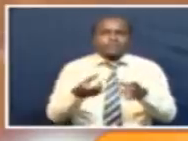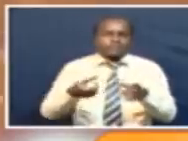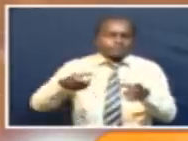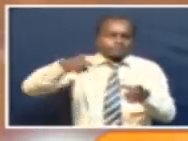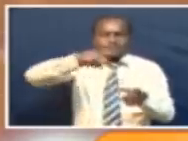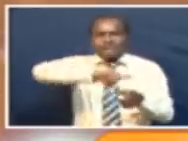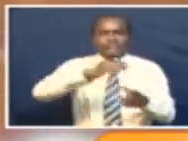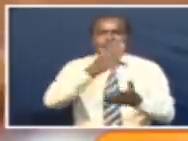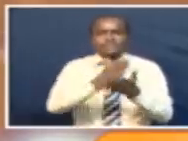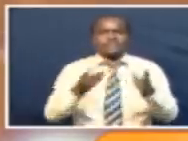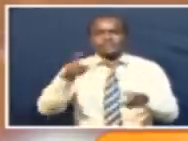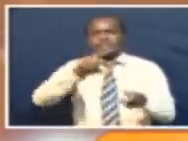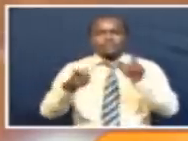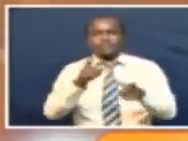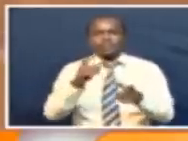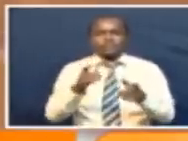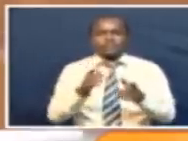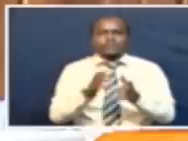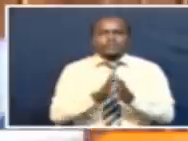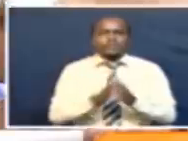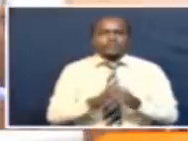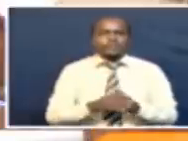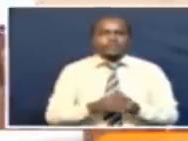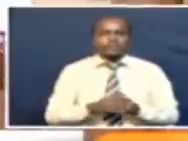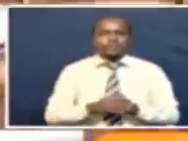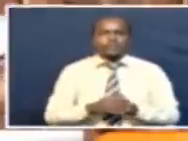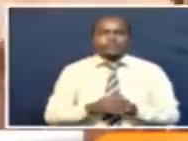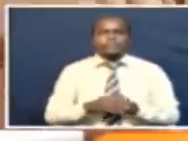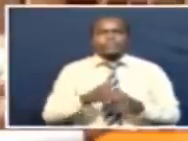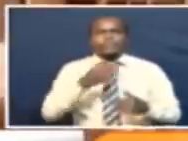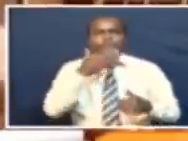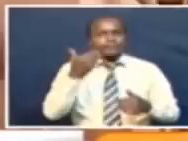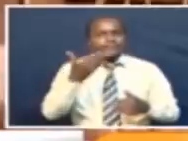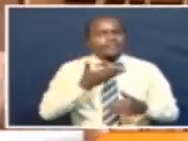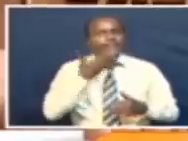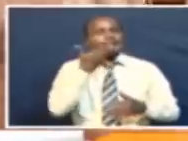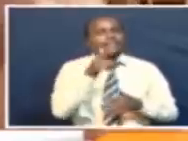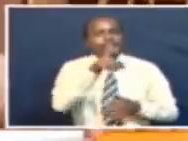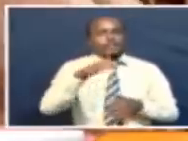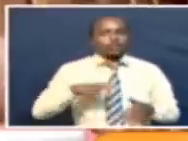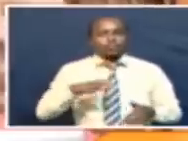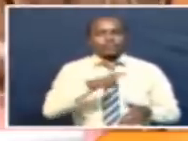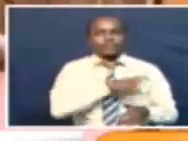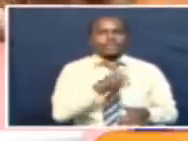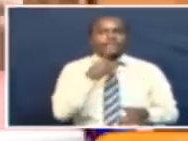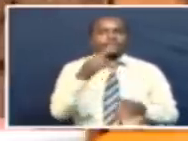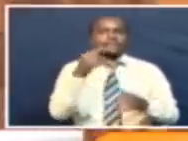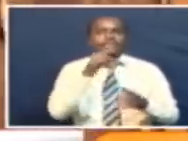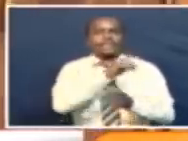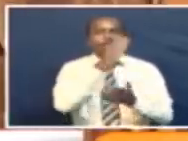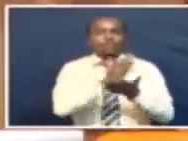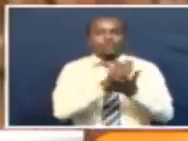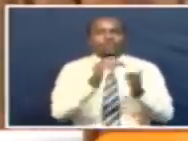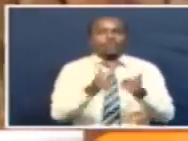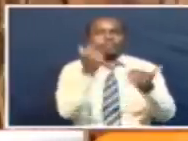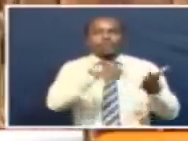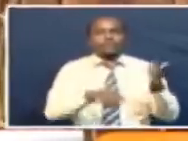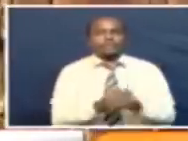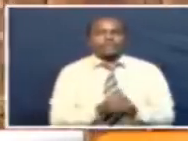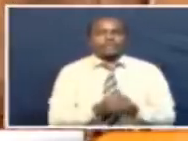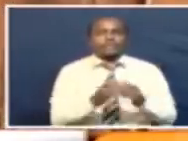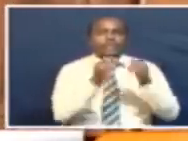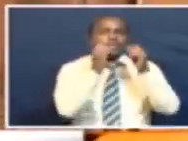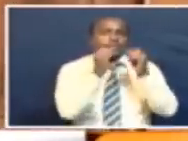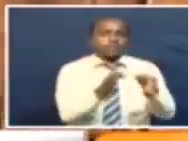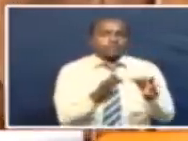and everything and landed in the country. Why can't he just answer this committee and say exactly what happened? Because, I mean, honestly, if you